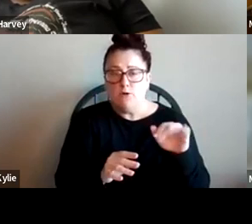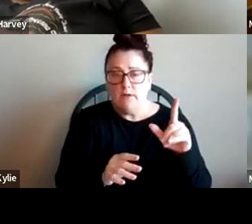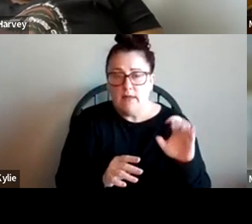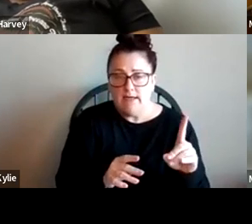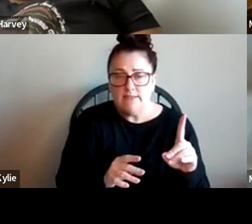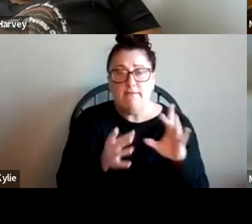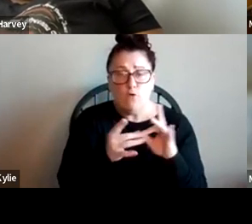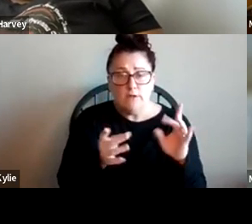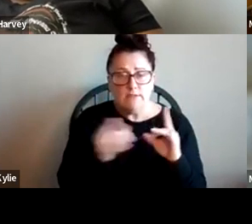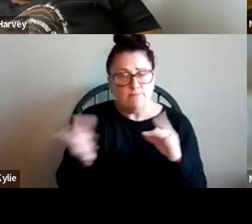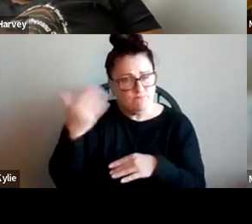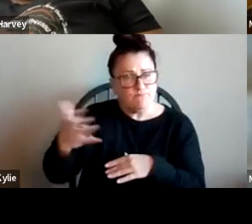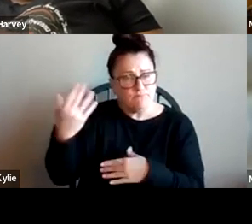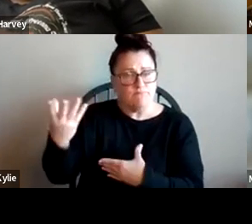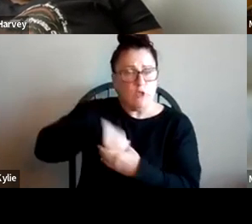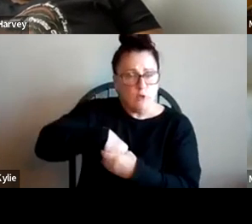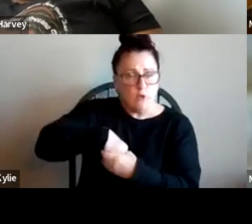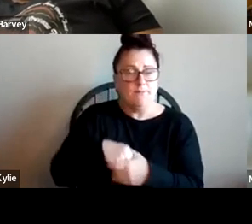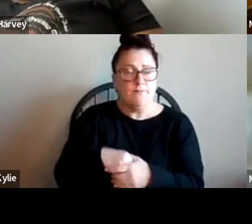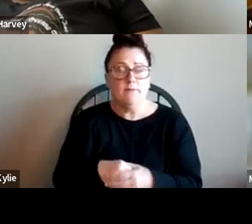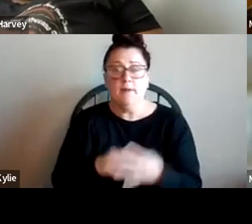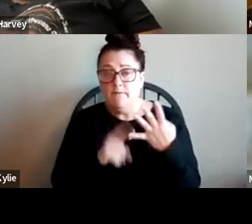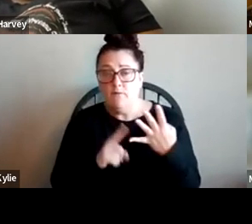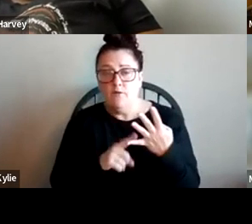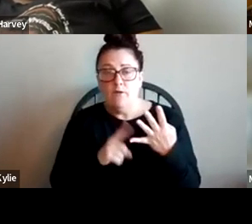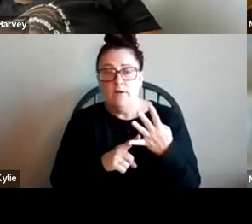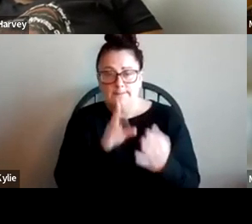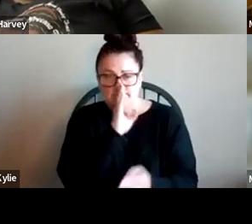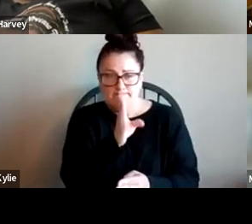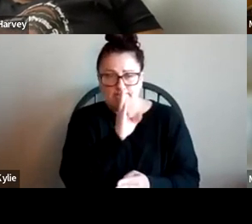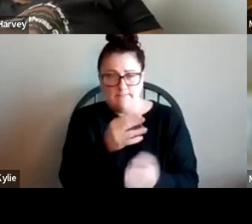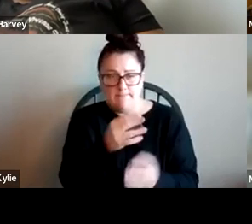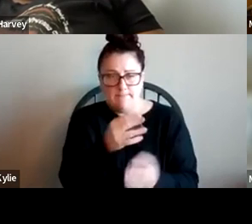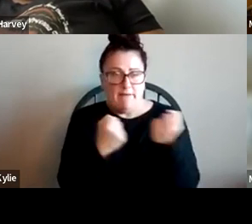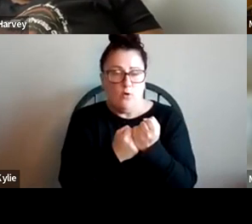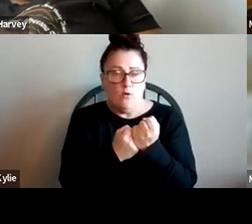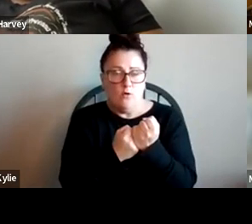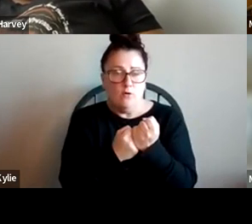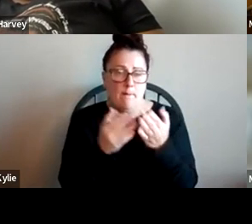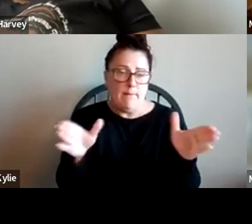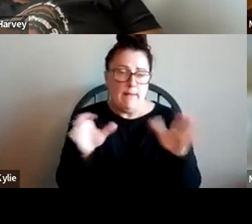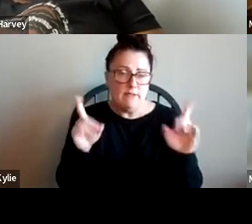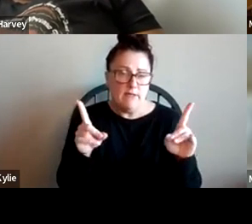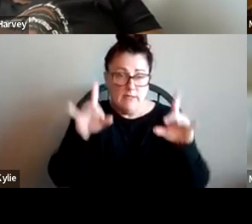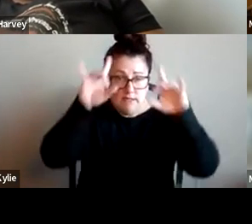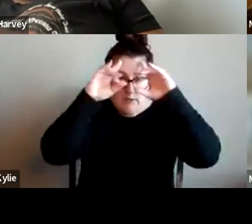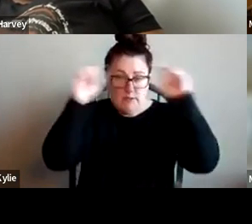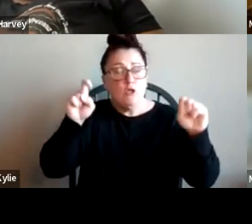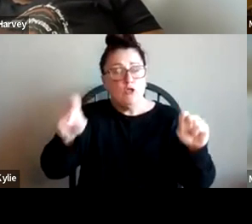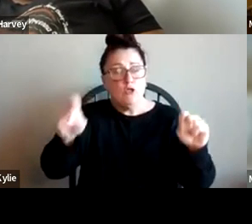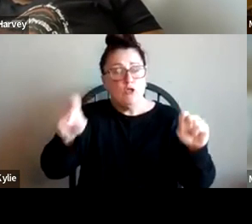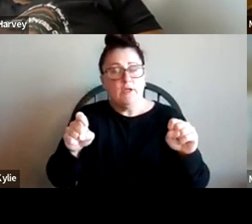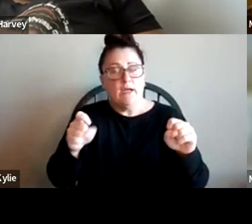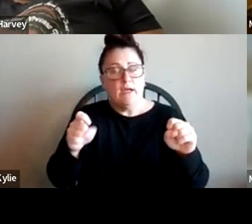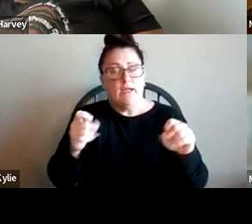voices. Fourth, a resolute and advocate for public education. The superintendent should